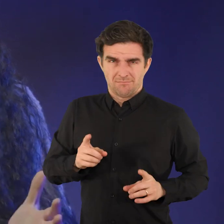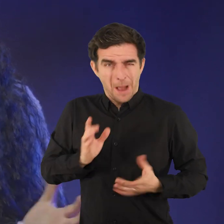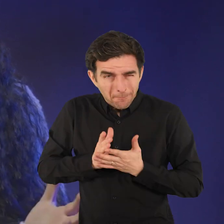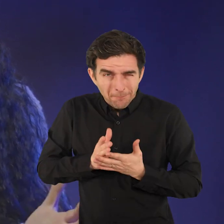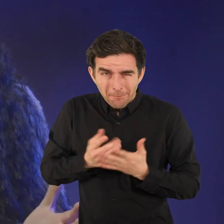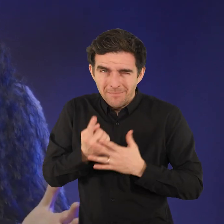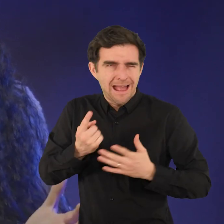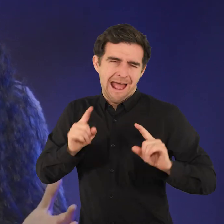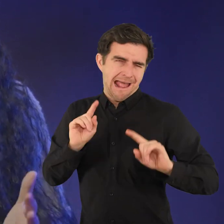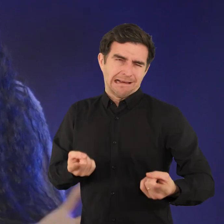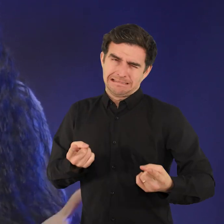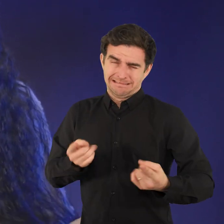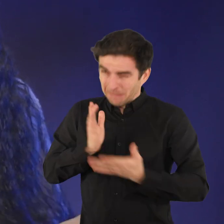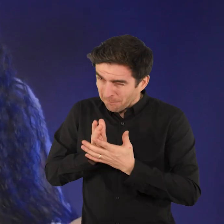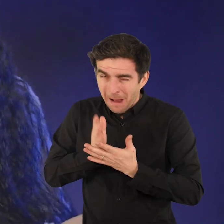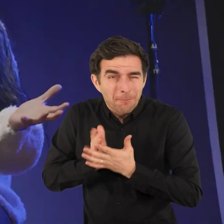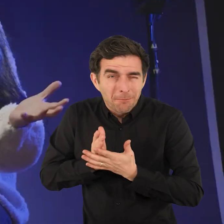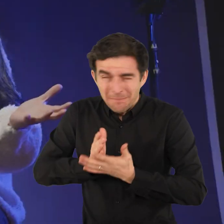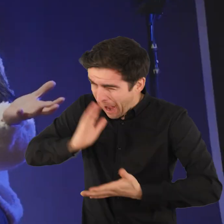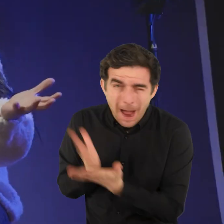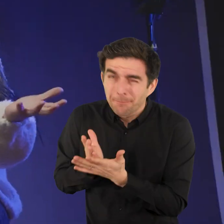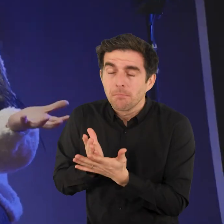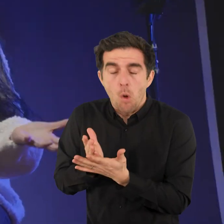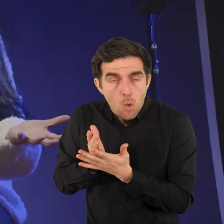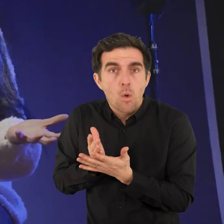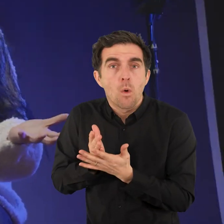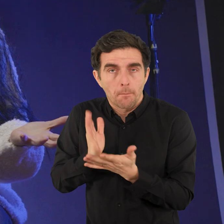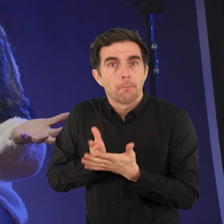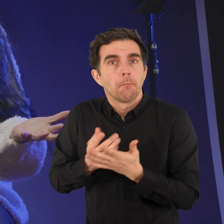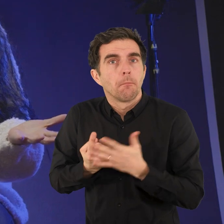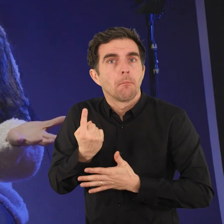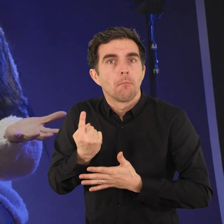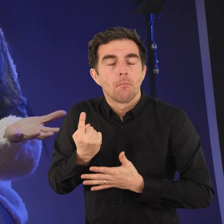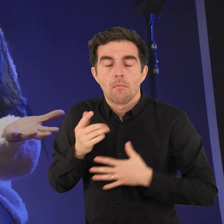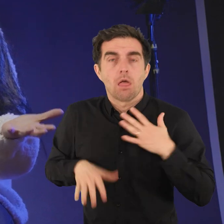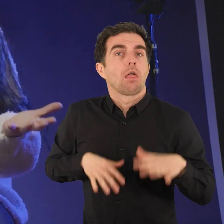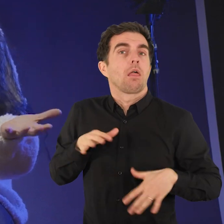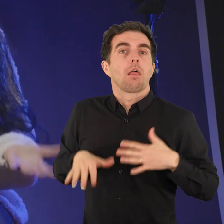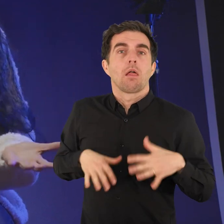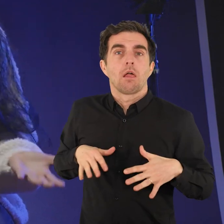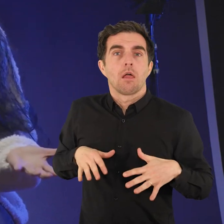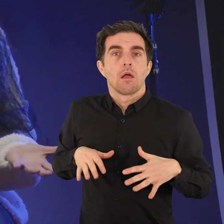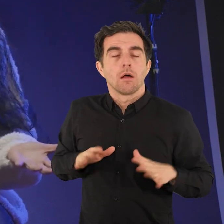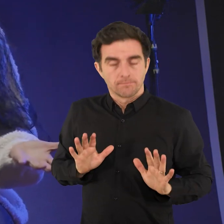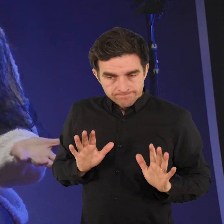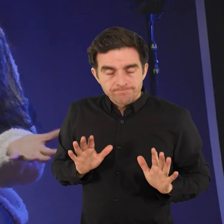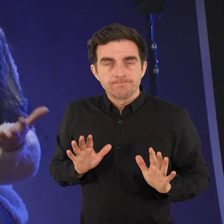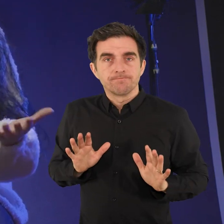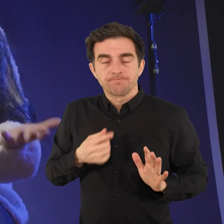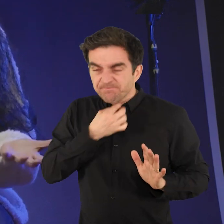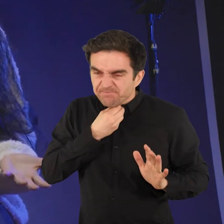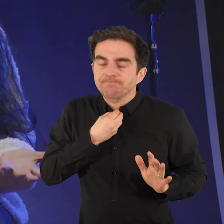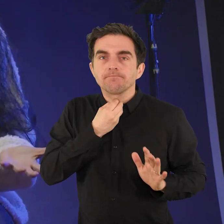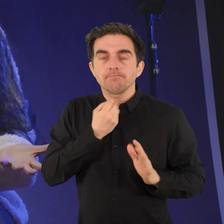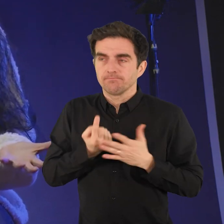face of, no, it's not happening. No, it can't happen. But at the same time, it is happening, and you have